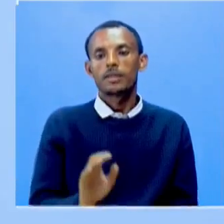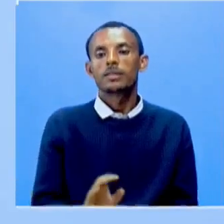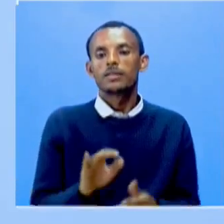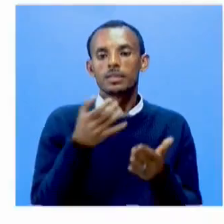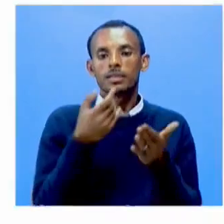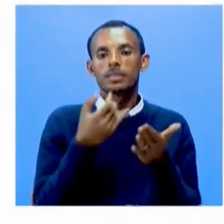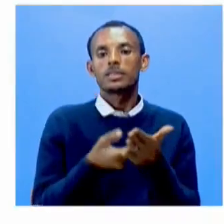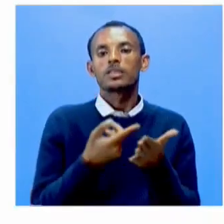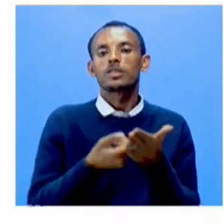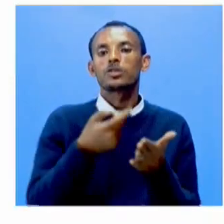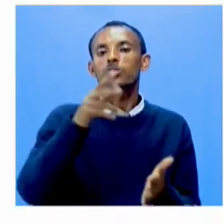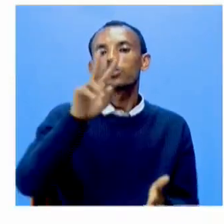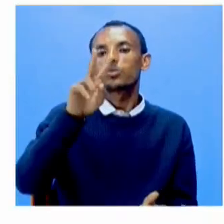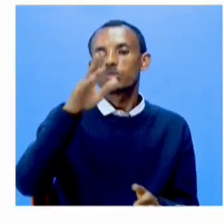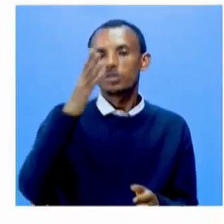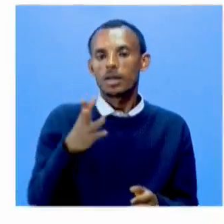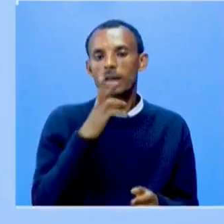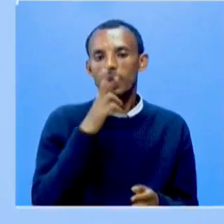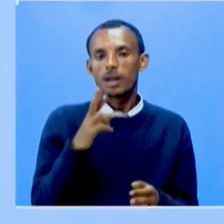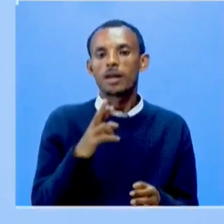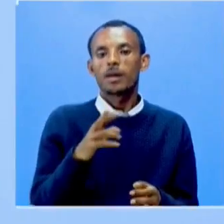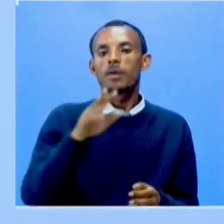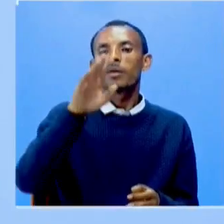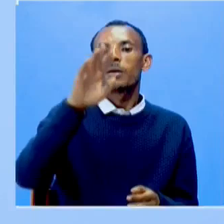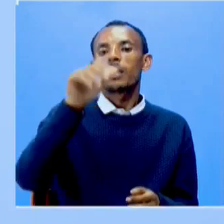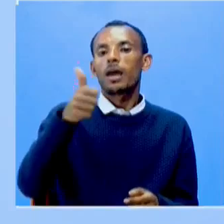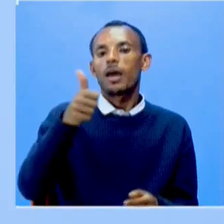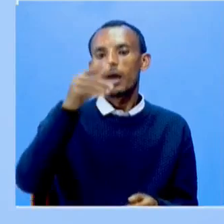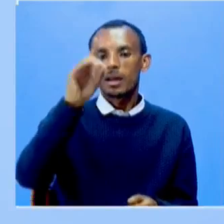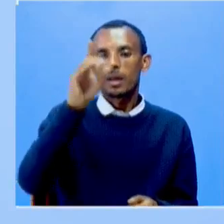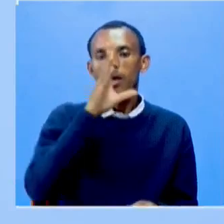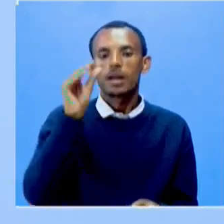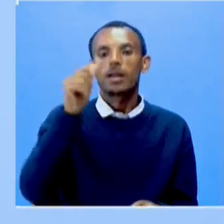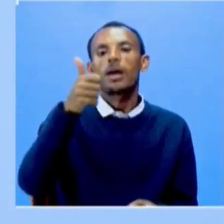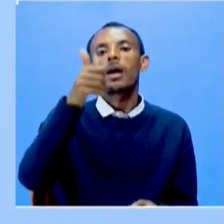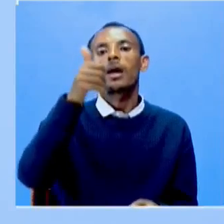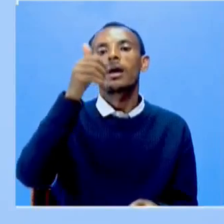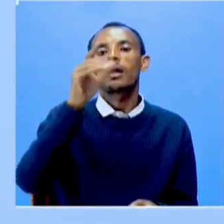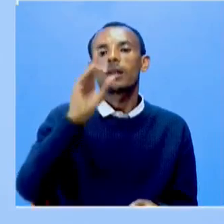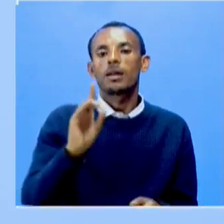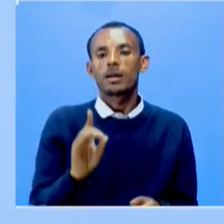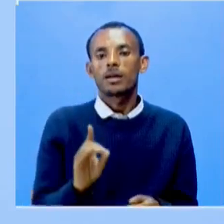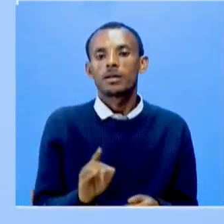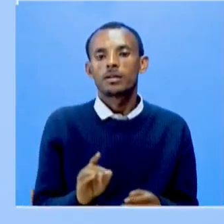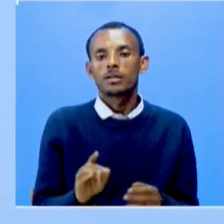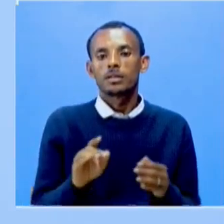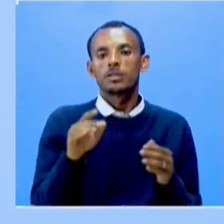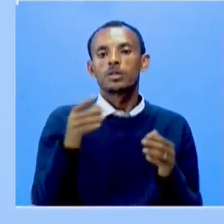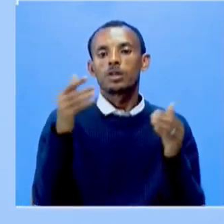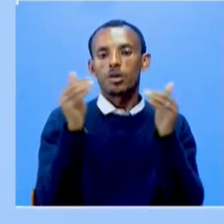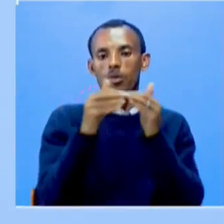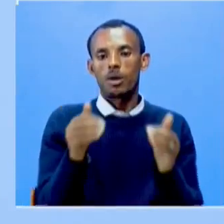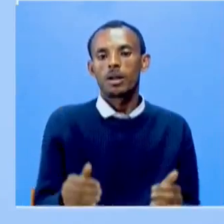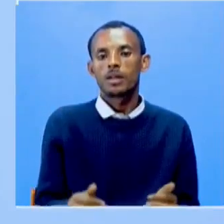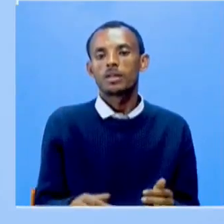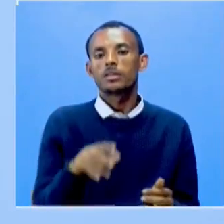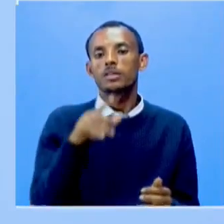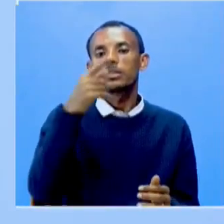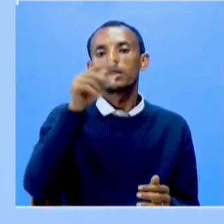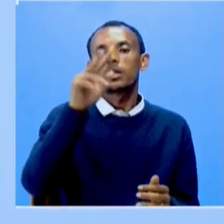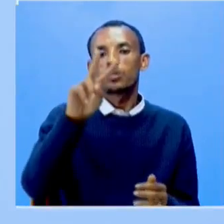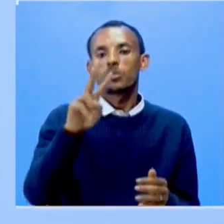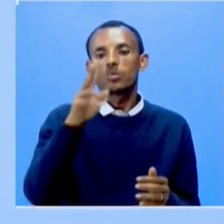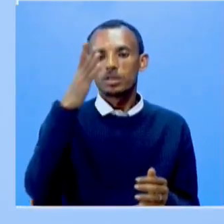These two sides are common for both. So, as you can see here, the two